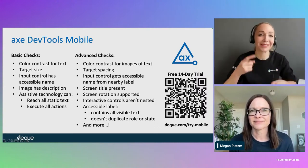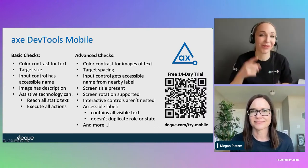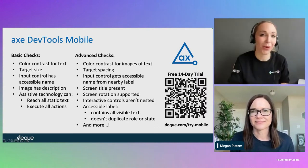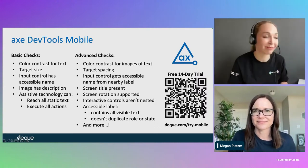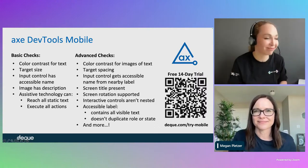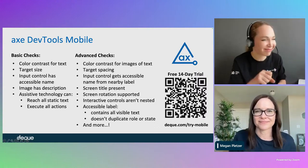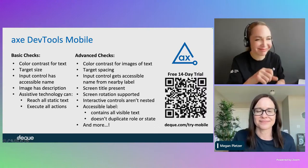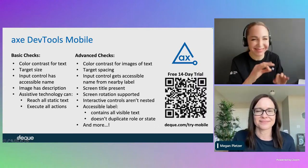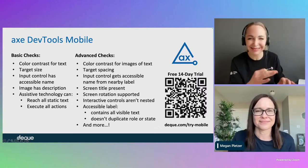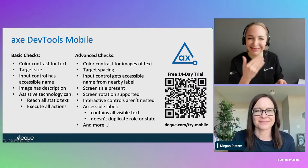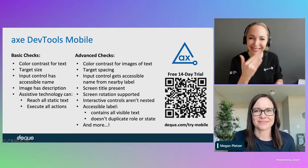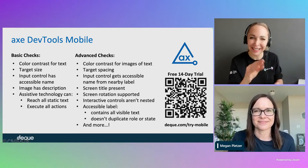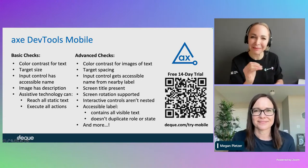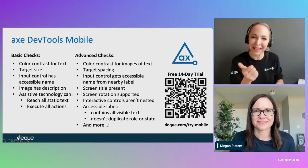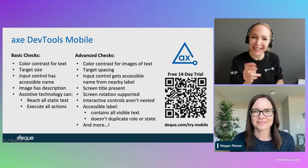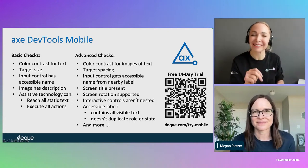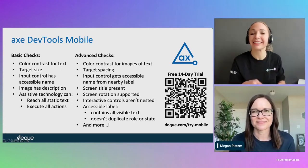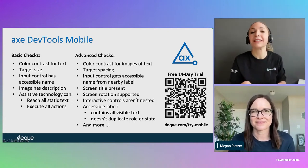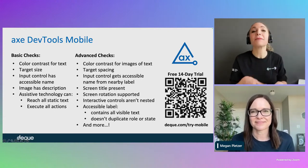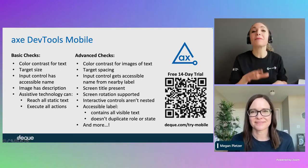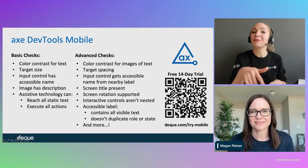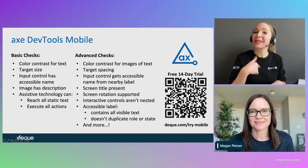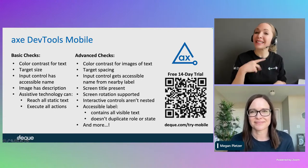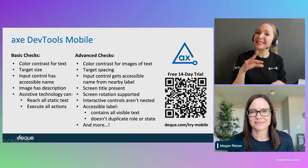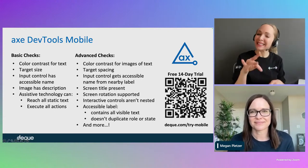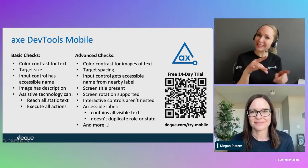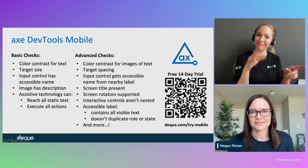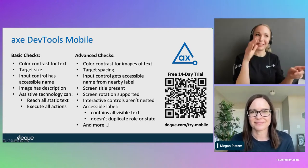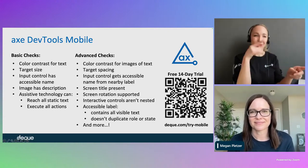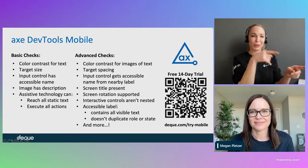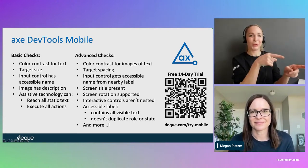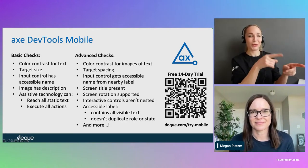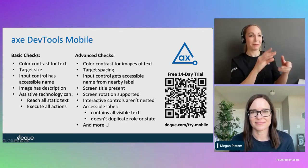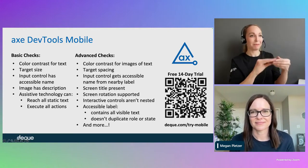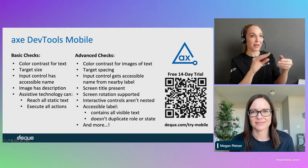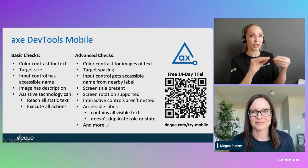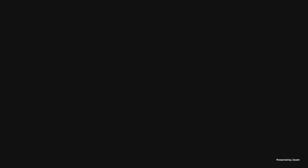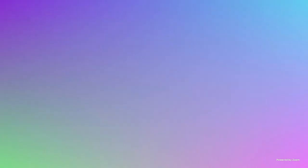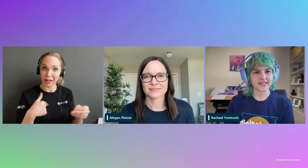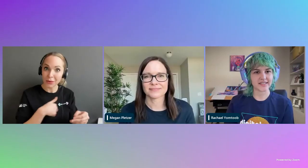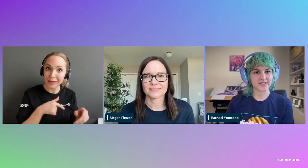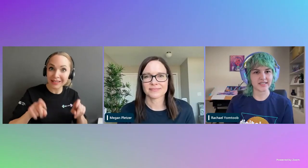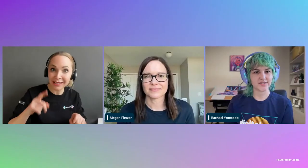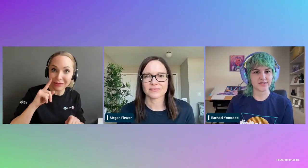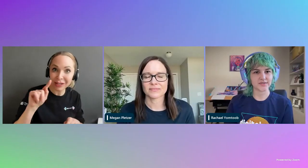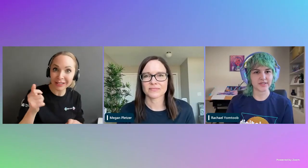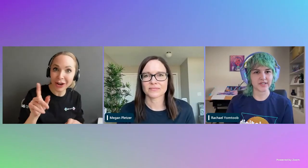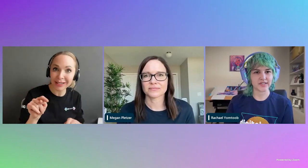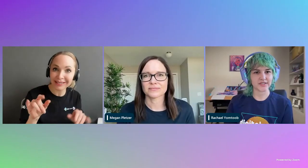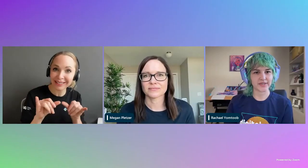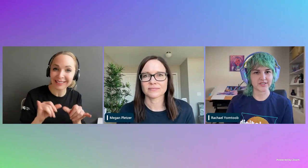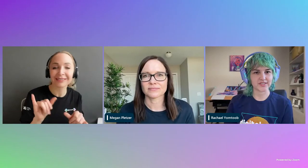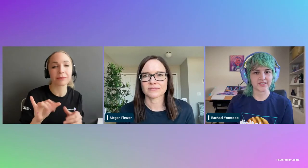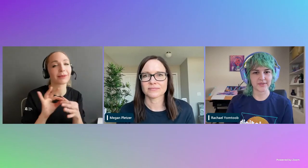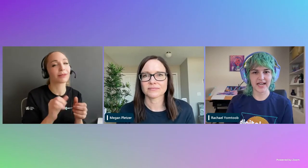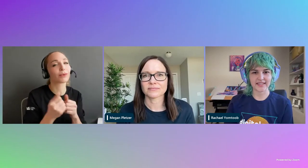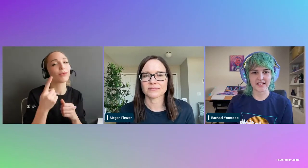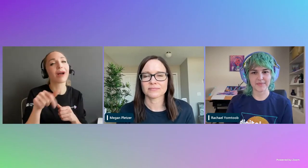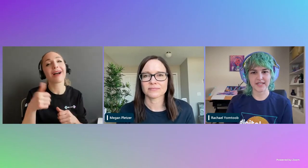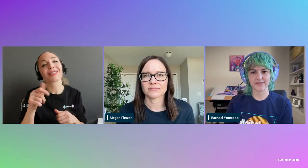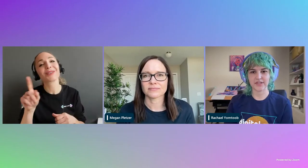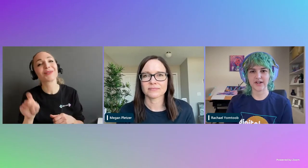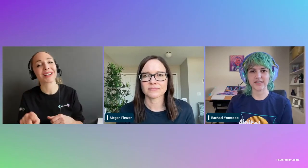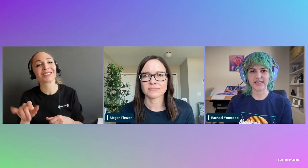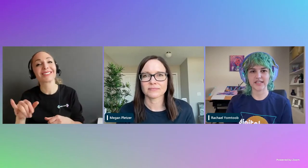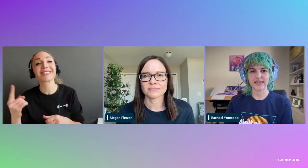Yeah, awesome. Thank you, Megan. And I did hear you mention we test for target size, which I think relates to one of our other questions that we had